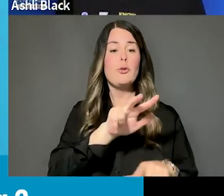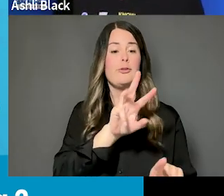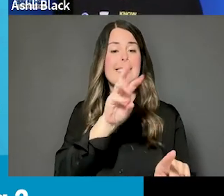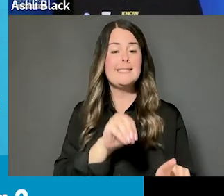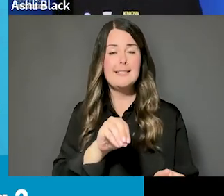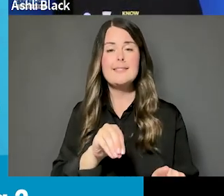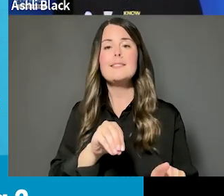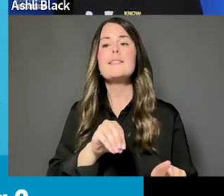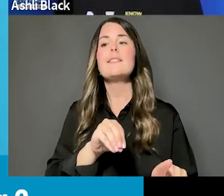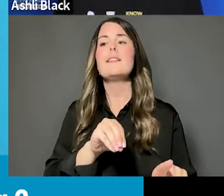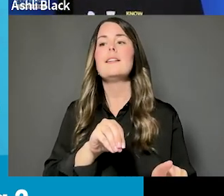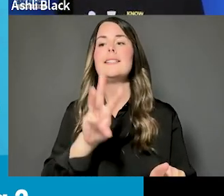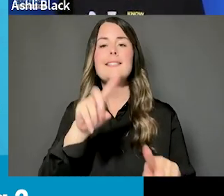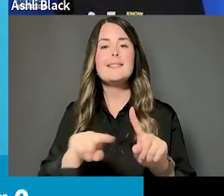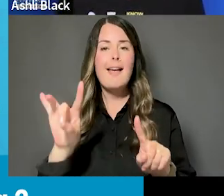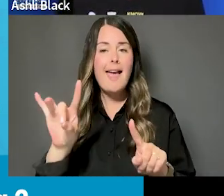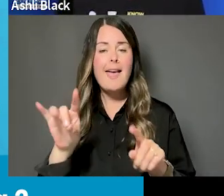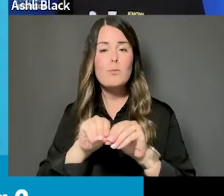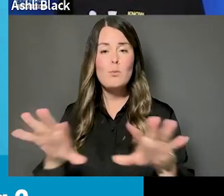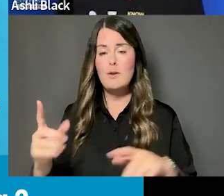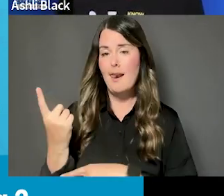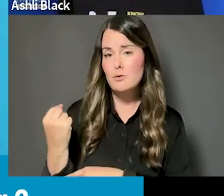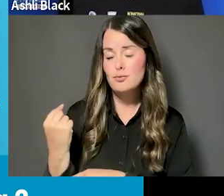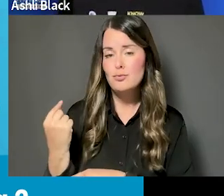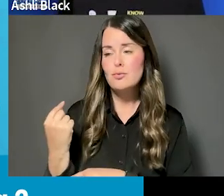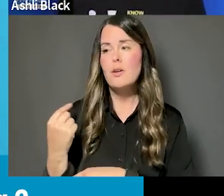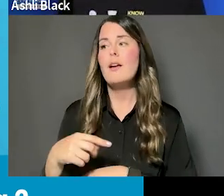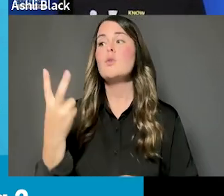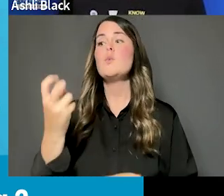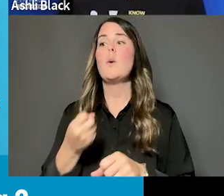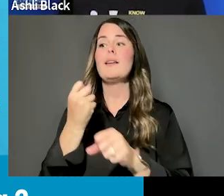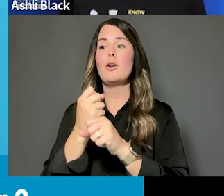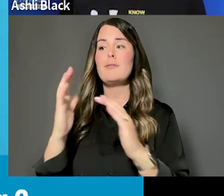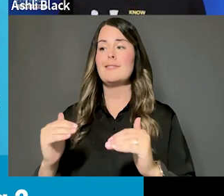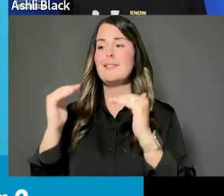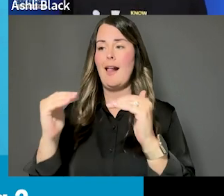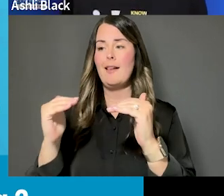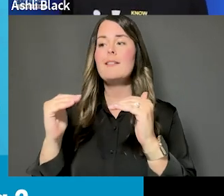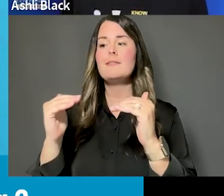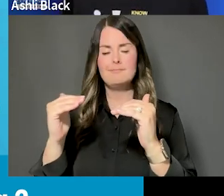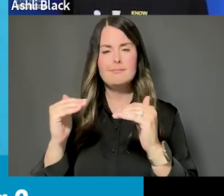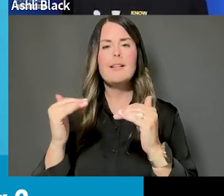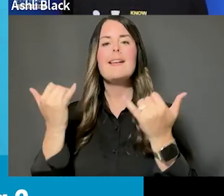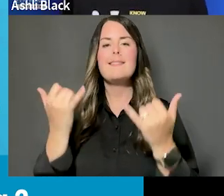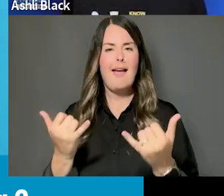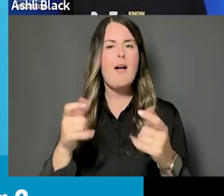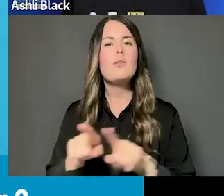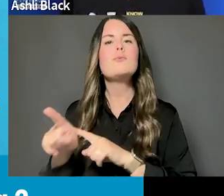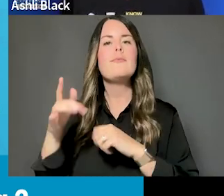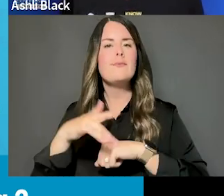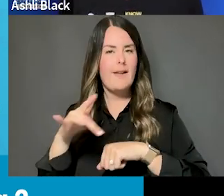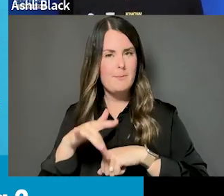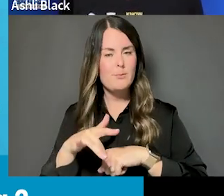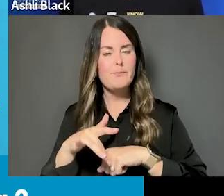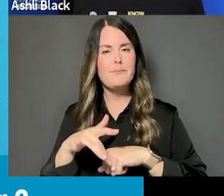the 360 version of our 3-year 6-8 curriculum released last year, our 2-year accelerated 6-8 curriculum is also